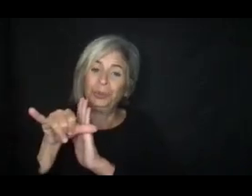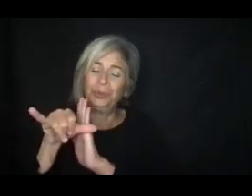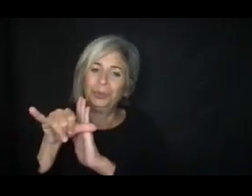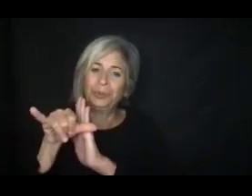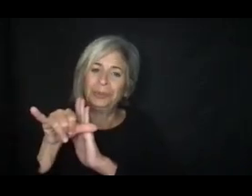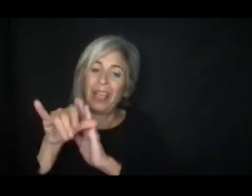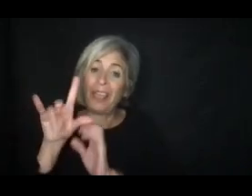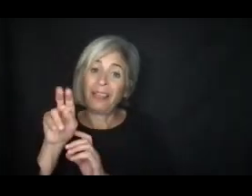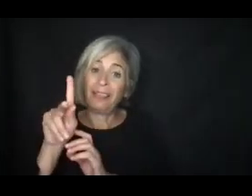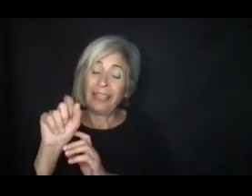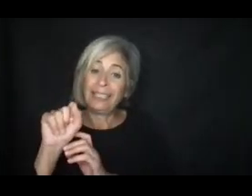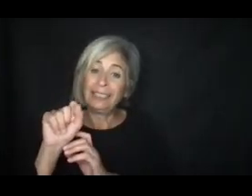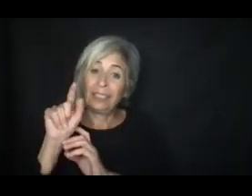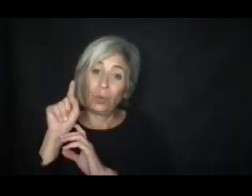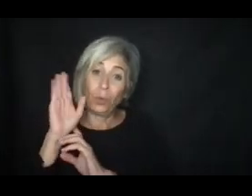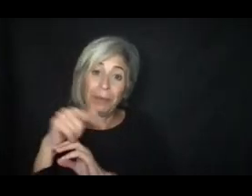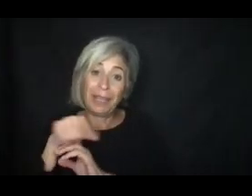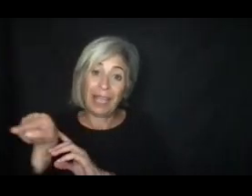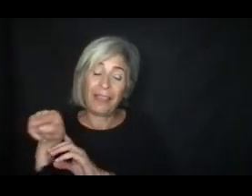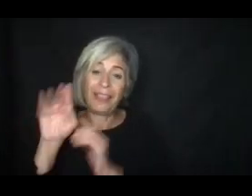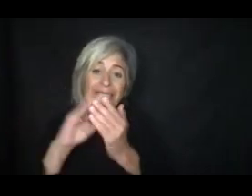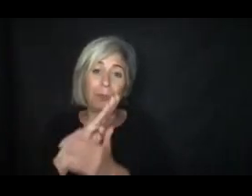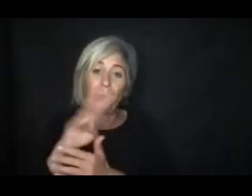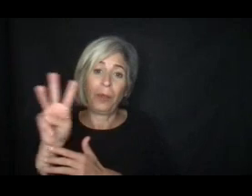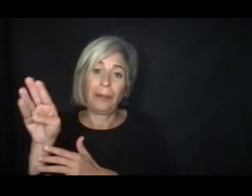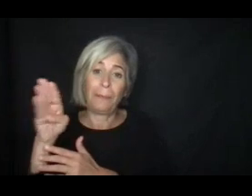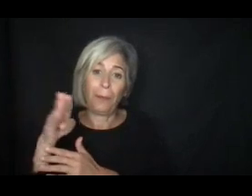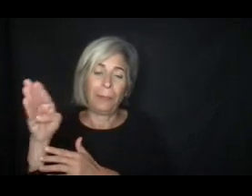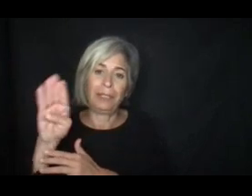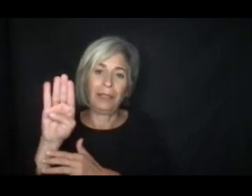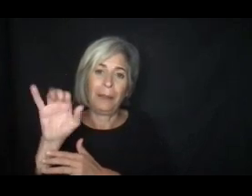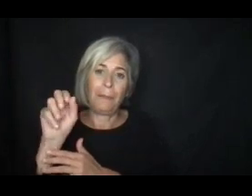to that channel are available on the City of Boynton Beach's website at